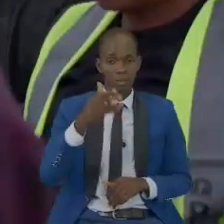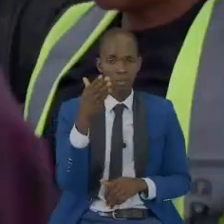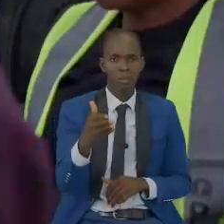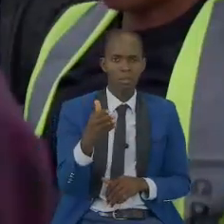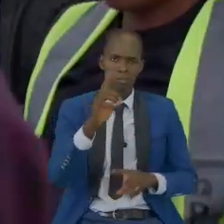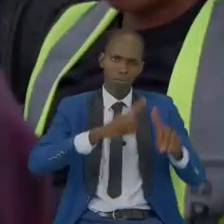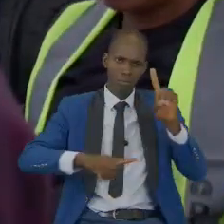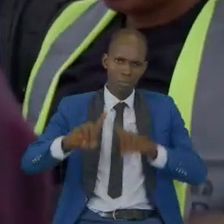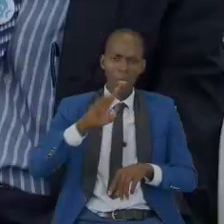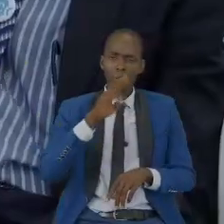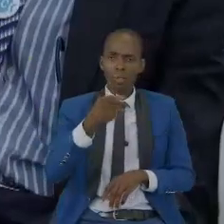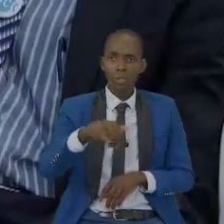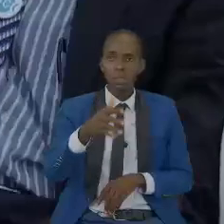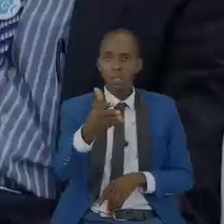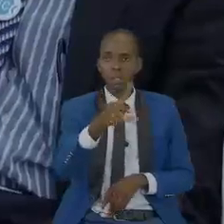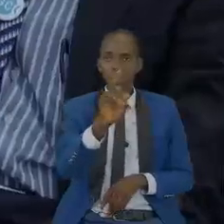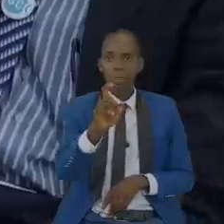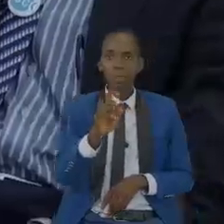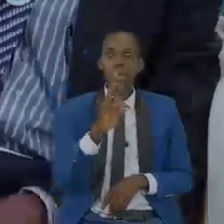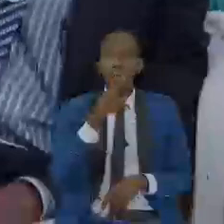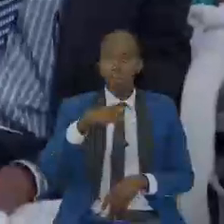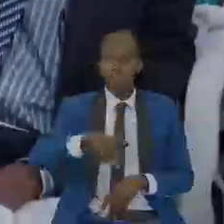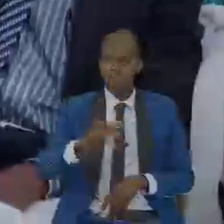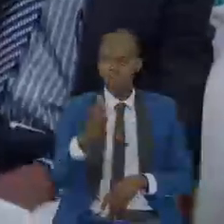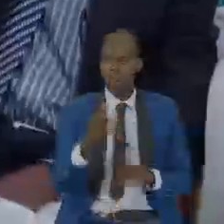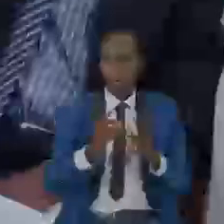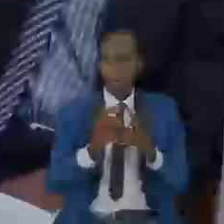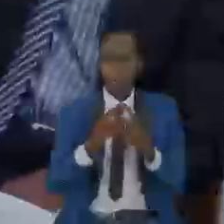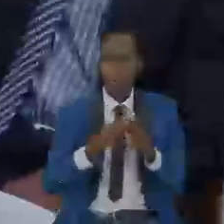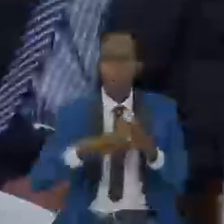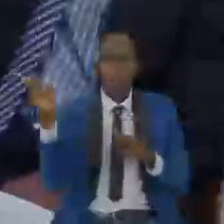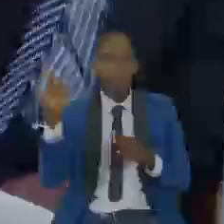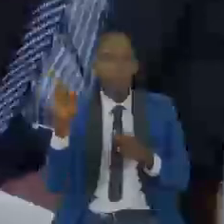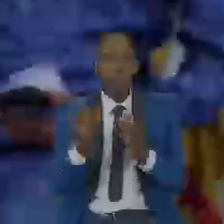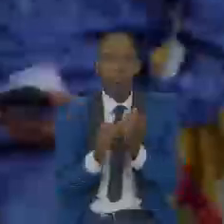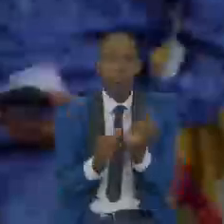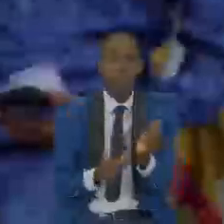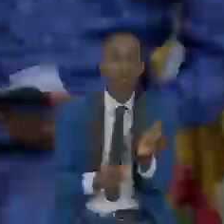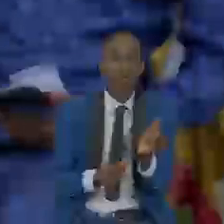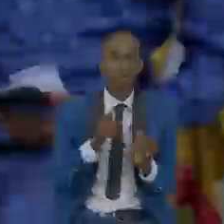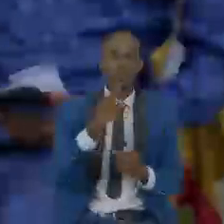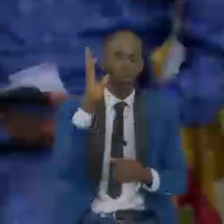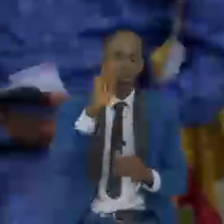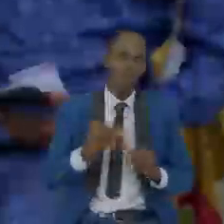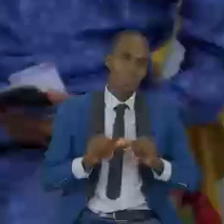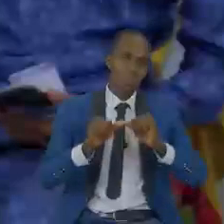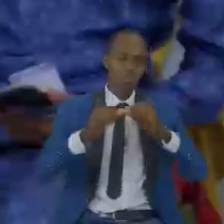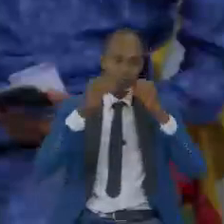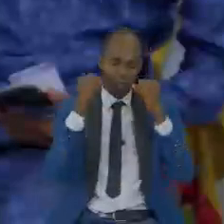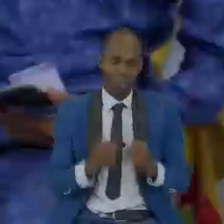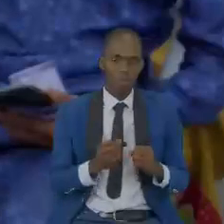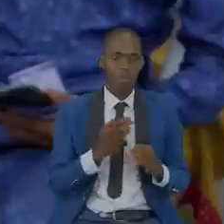Anybody still there? I said, anybody still there? You remain faithful to the end